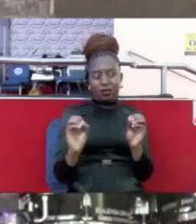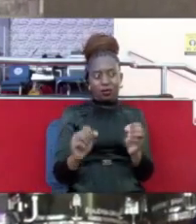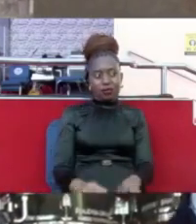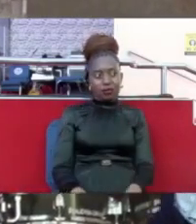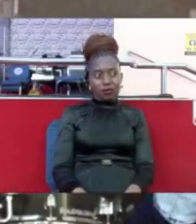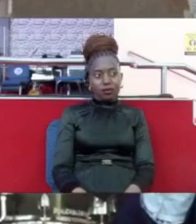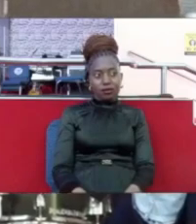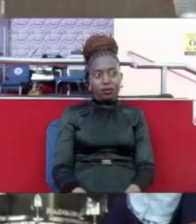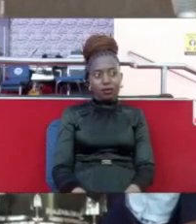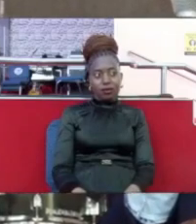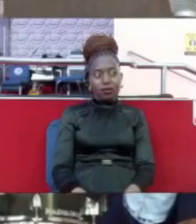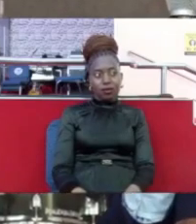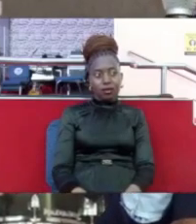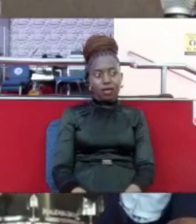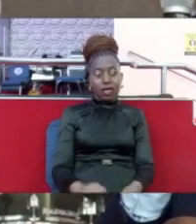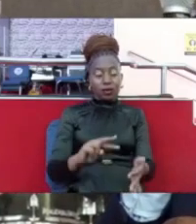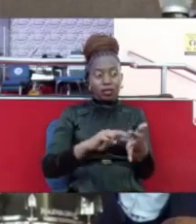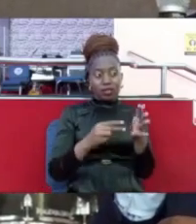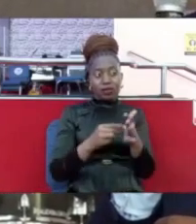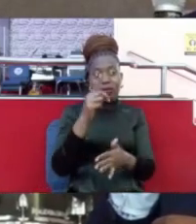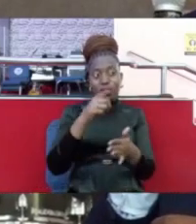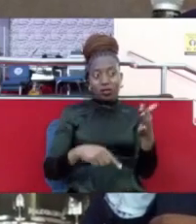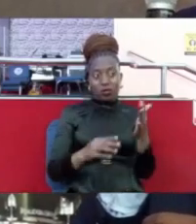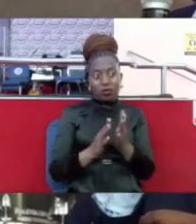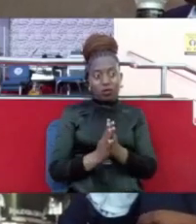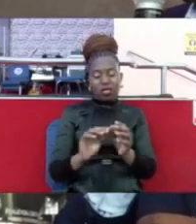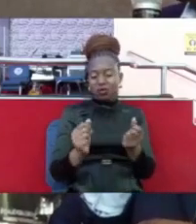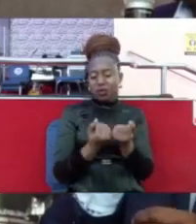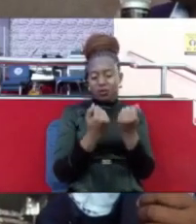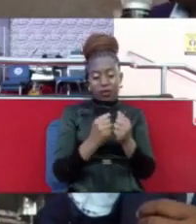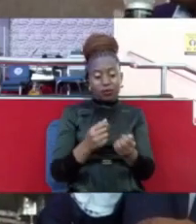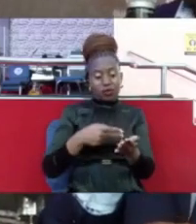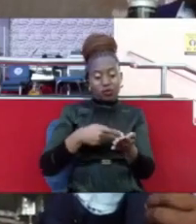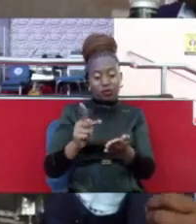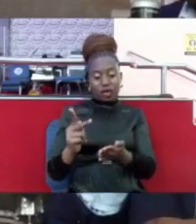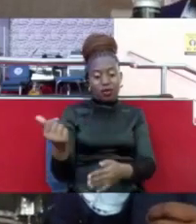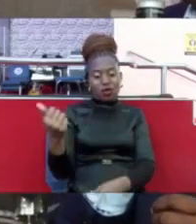Which meant that I couldn't pay for any medicine